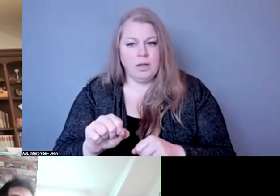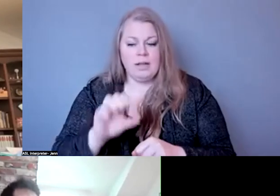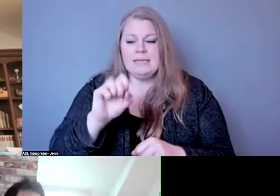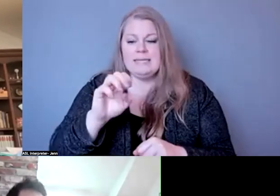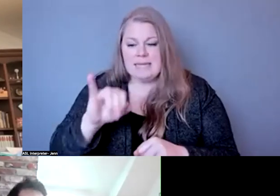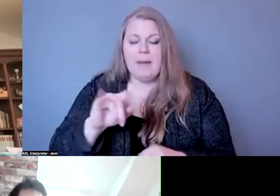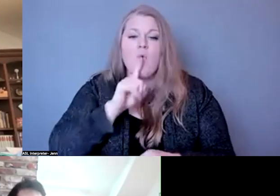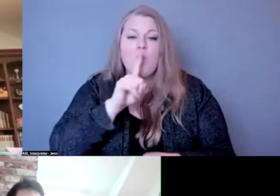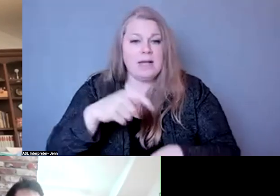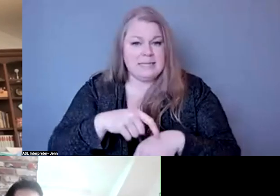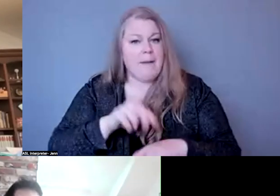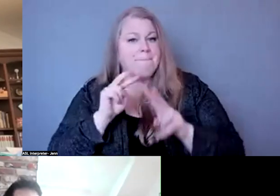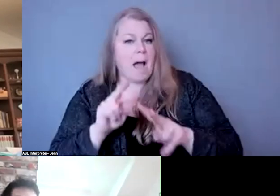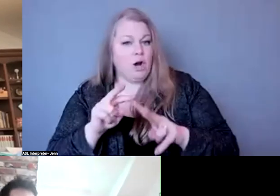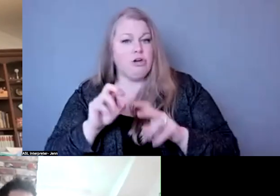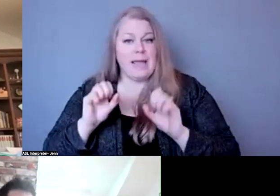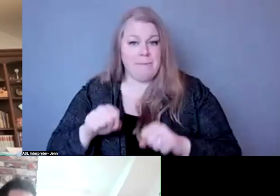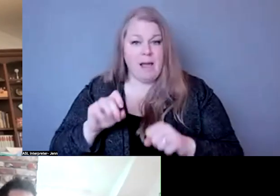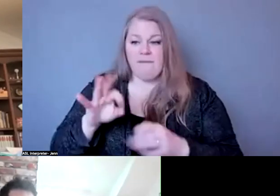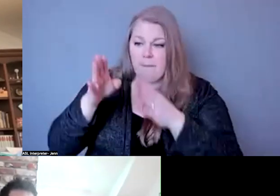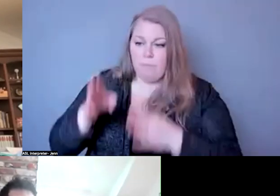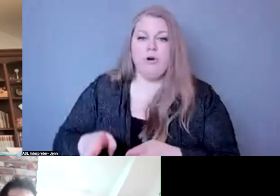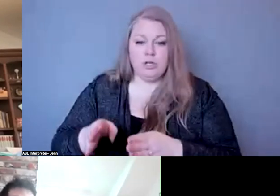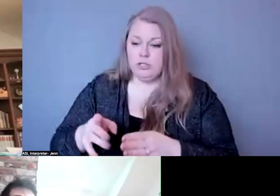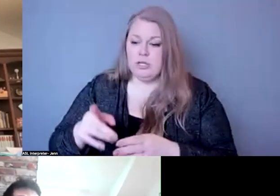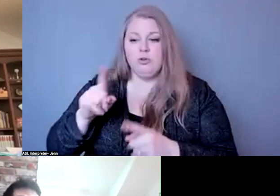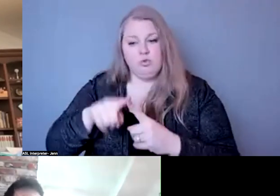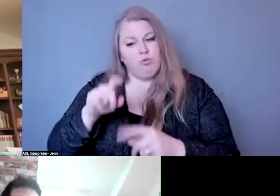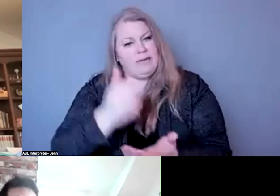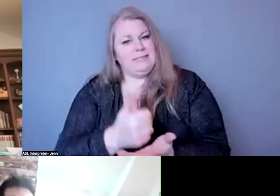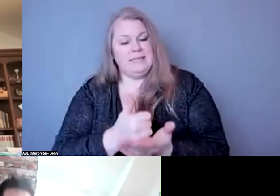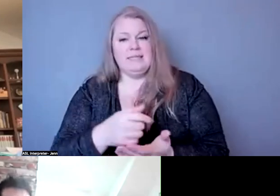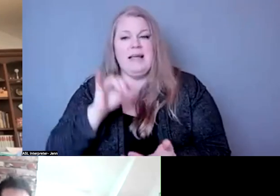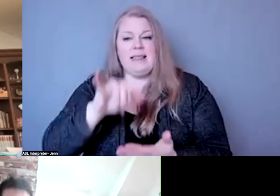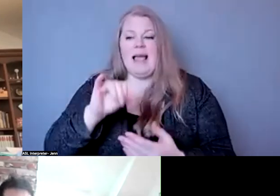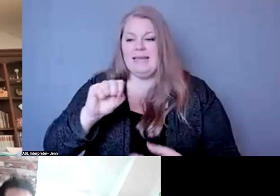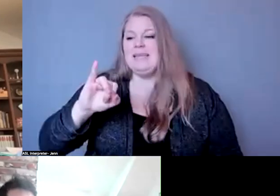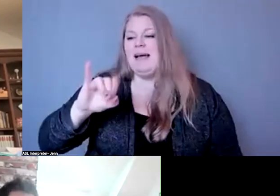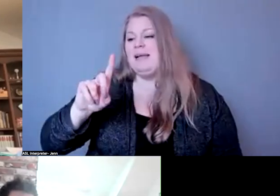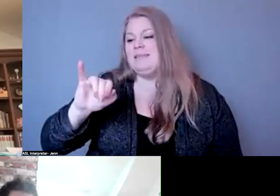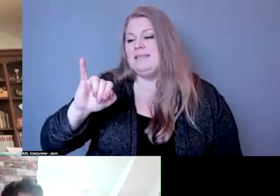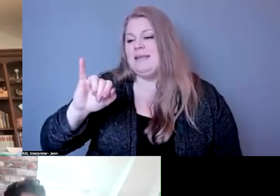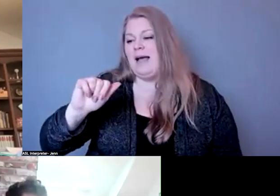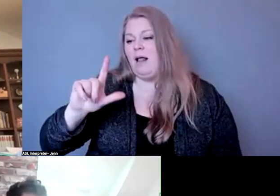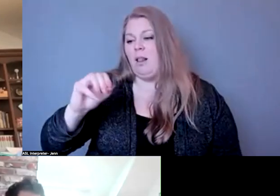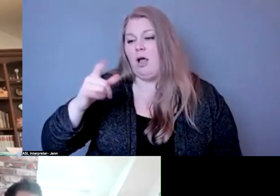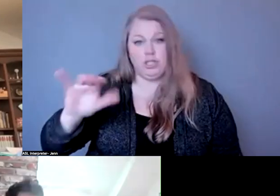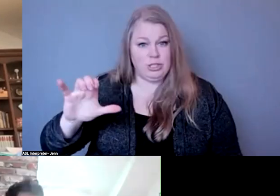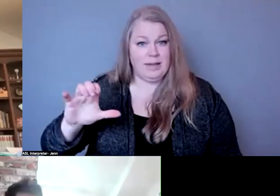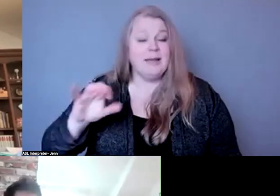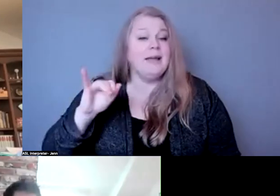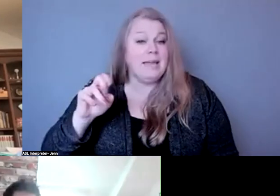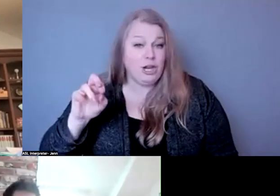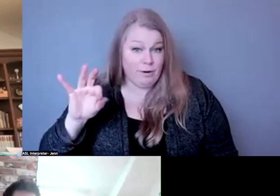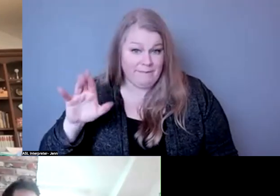semi-real-time monitoring capability of a personal assistant that is a dialogic interface, right? So it uses